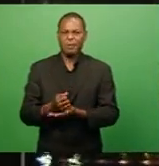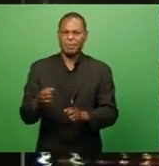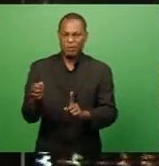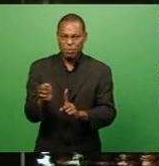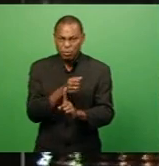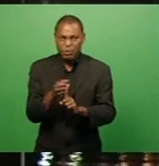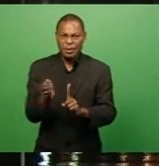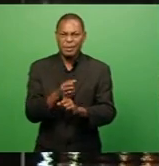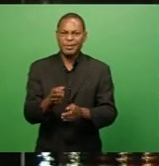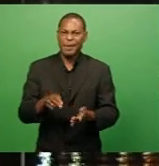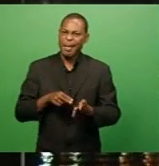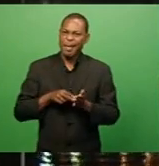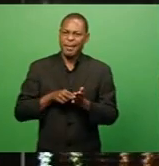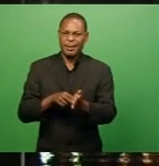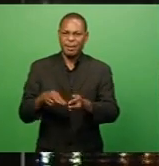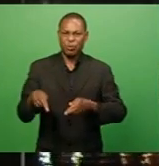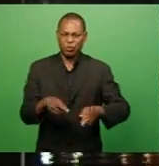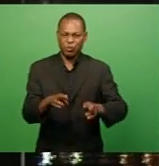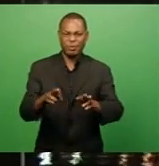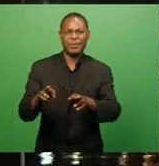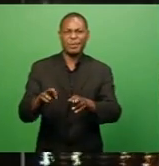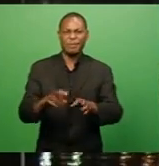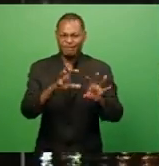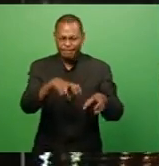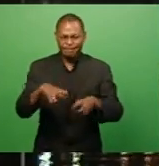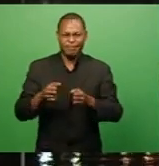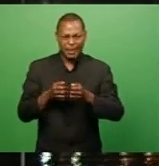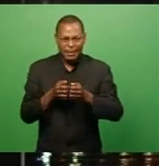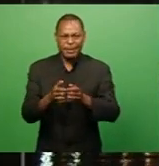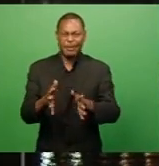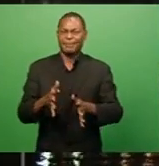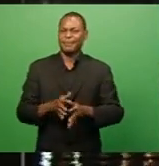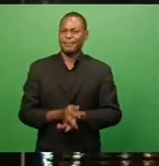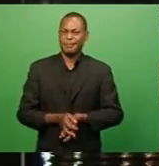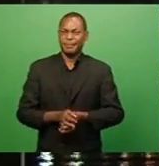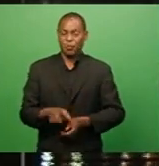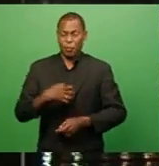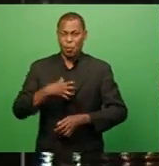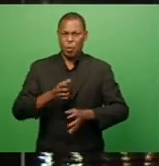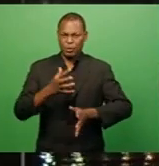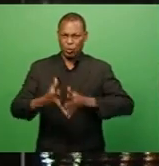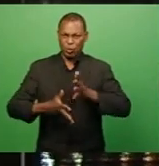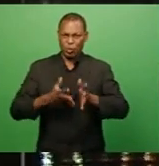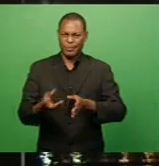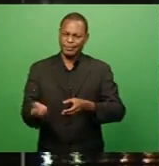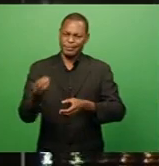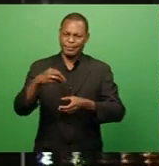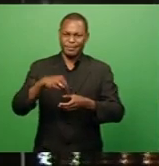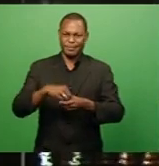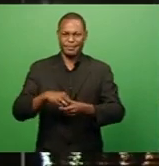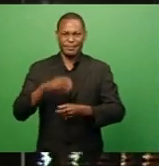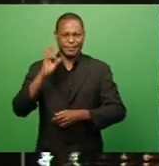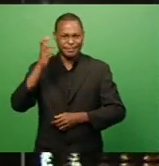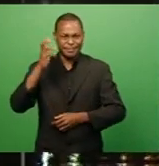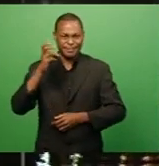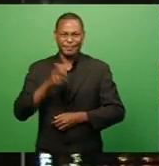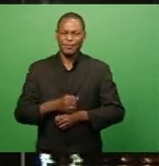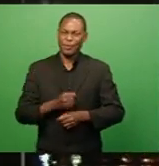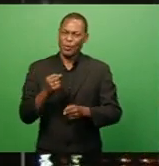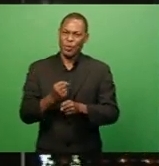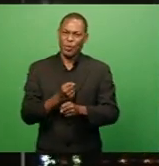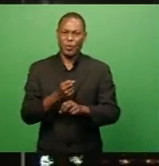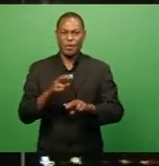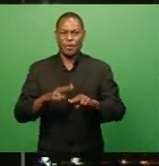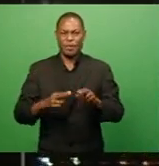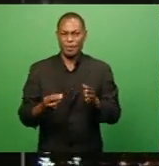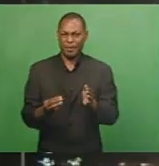and Nadi River dredging begins. These stories and others you can tune in daily to our sister radio station Gold FM. To our